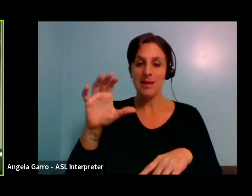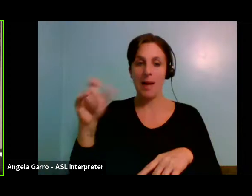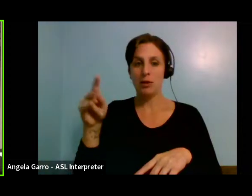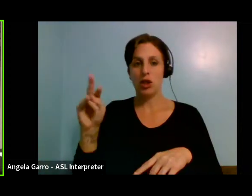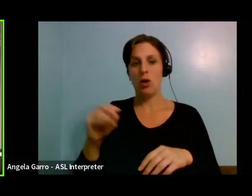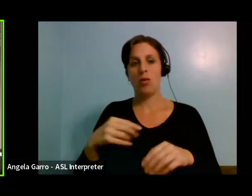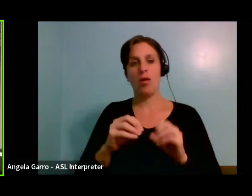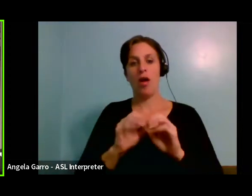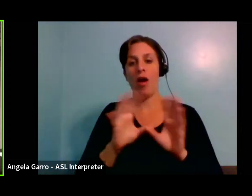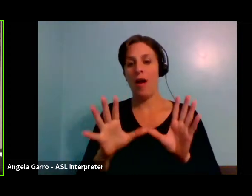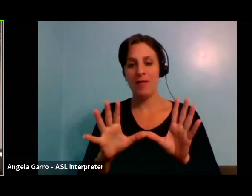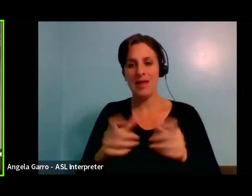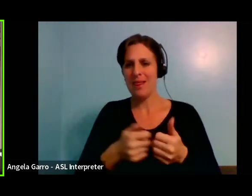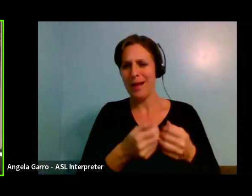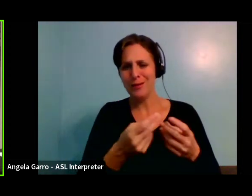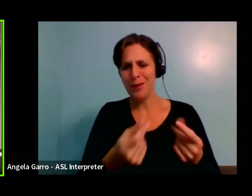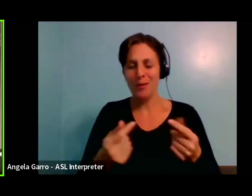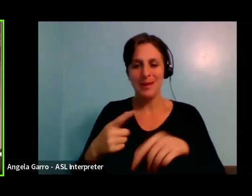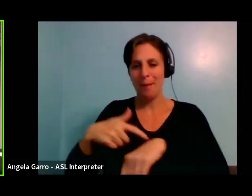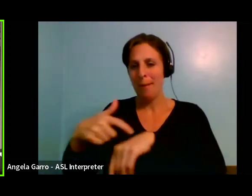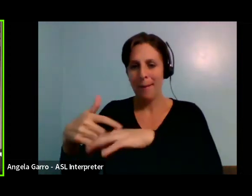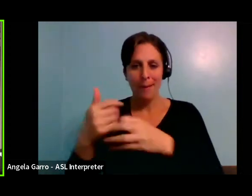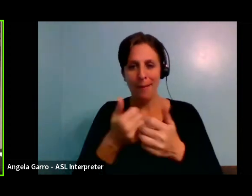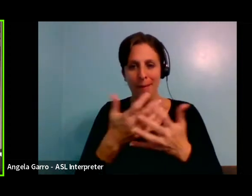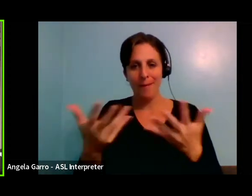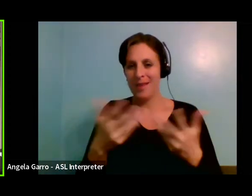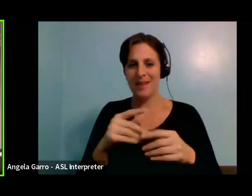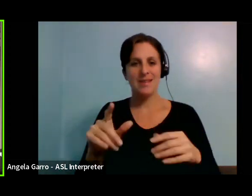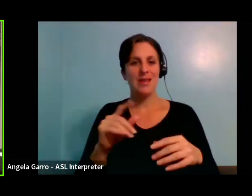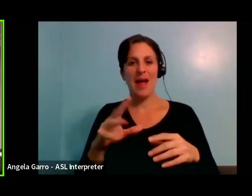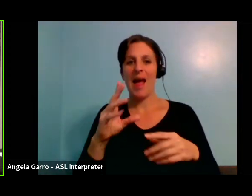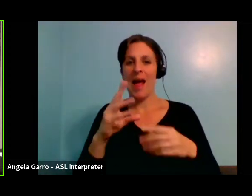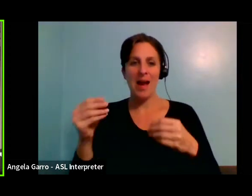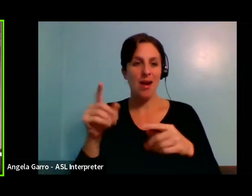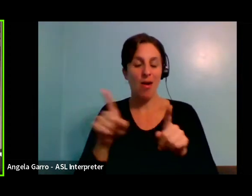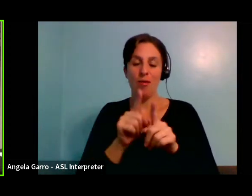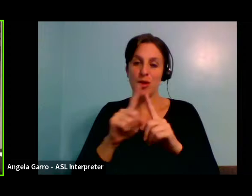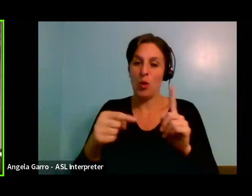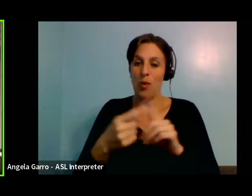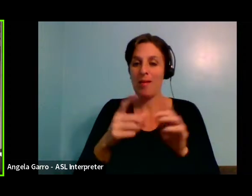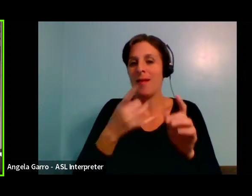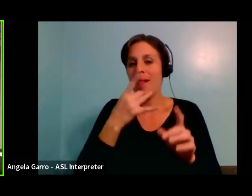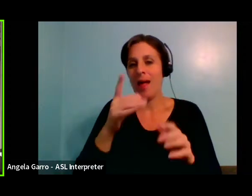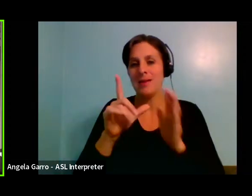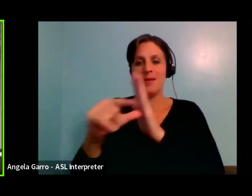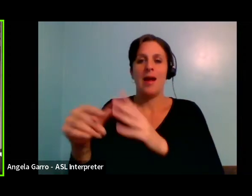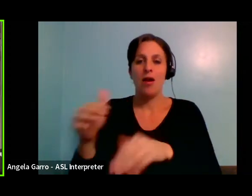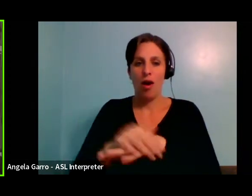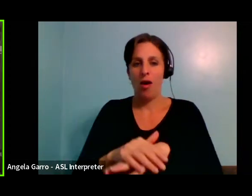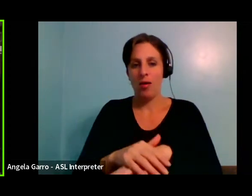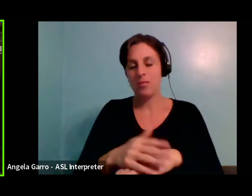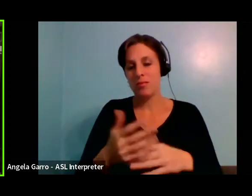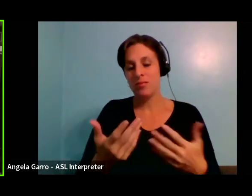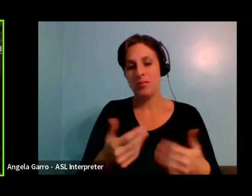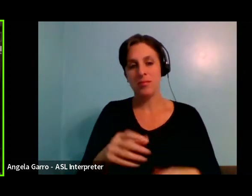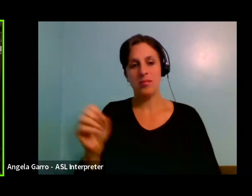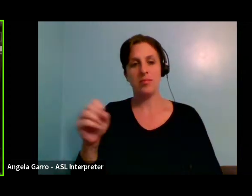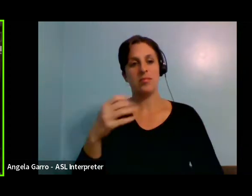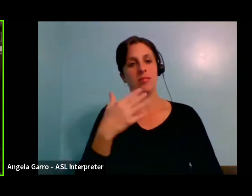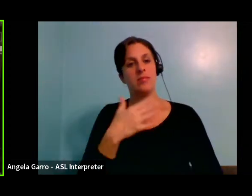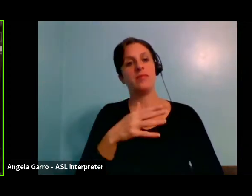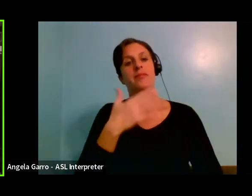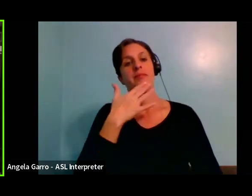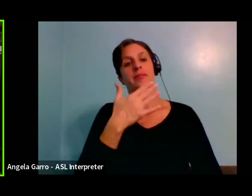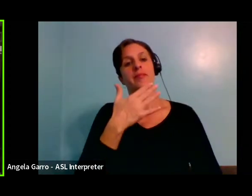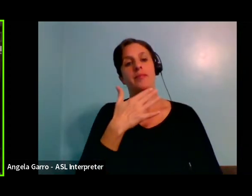received the text right away. Everything was very timely, as well as when the lights were back on later in the morning. Thanks. Great. Thank